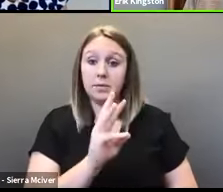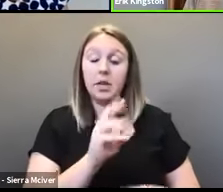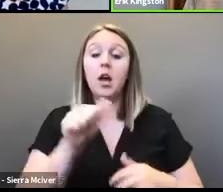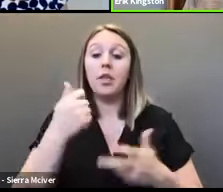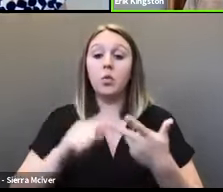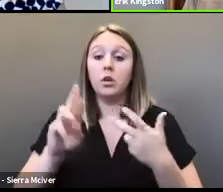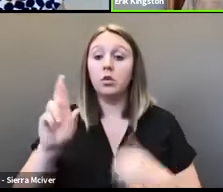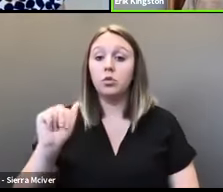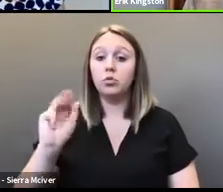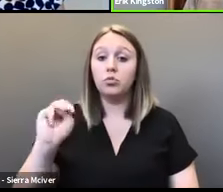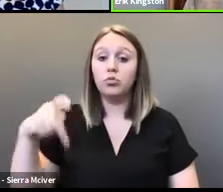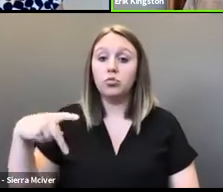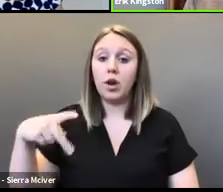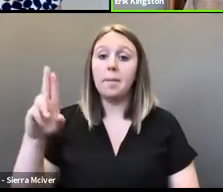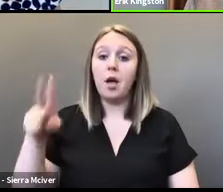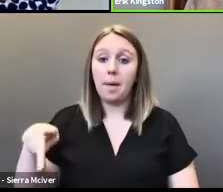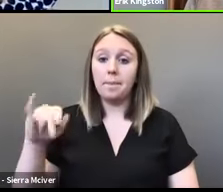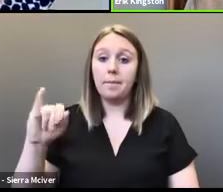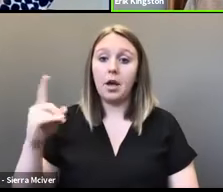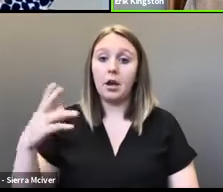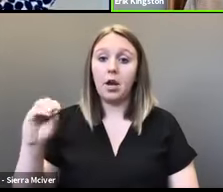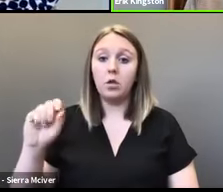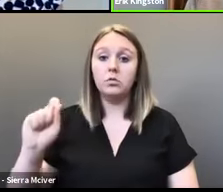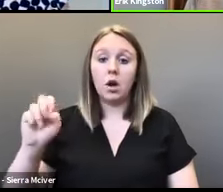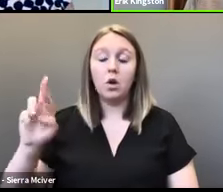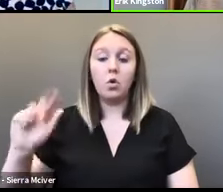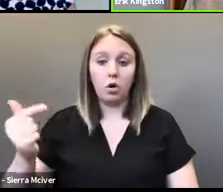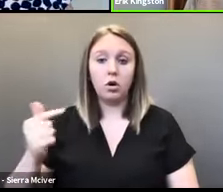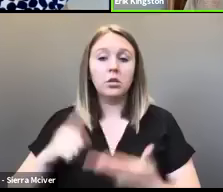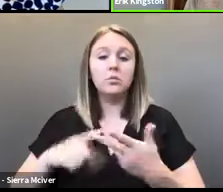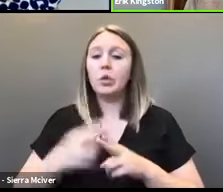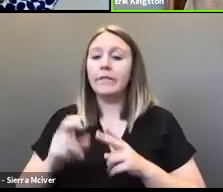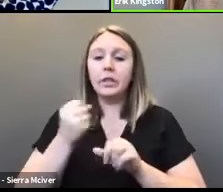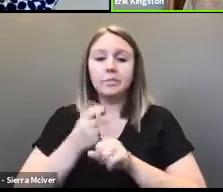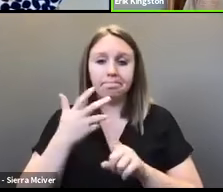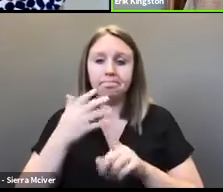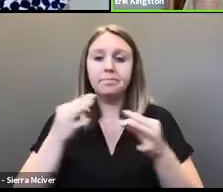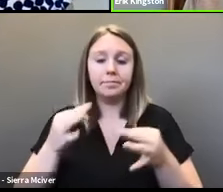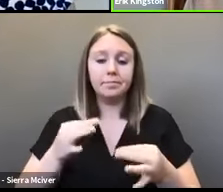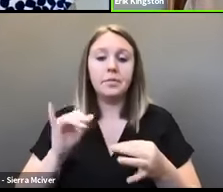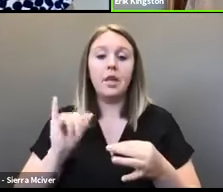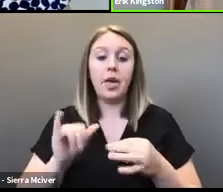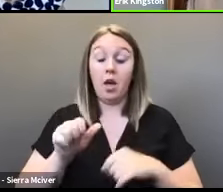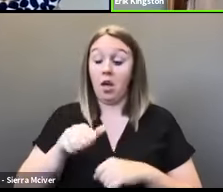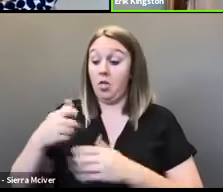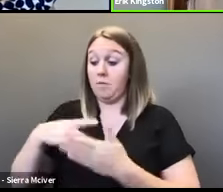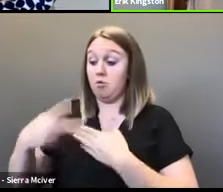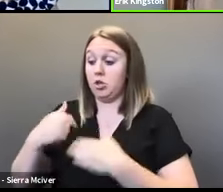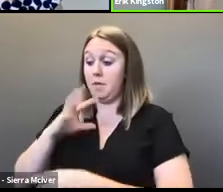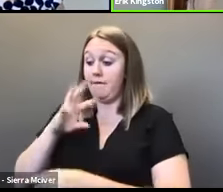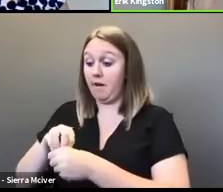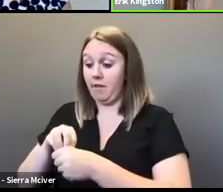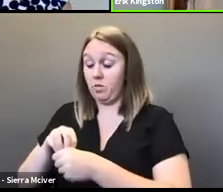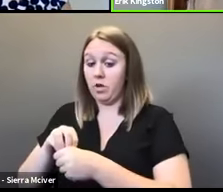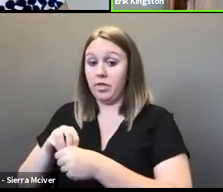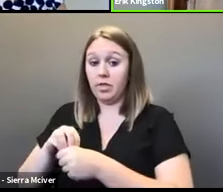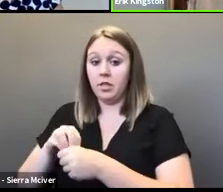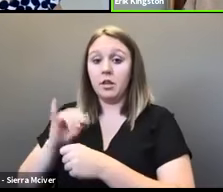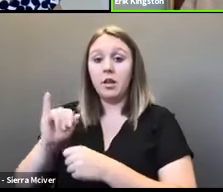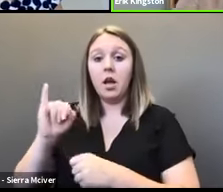up Idaho.org. And, uh, briefly that's an outgrowth of another project I'm involved with through the Idaho